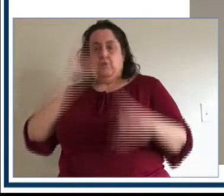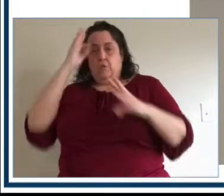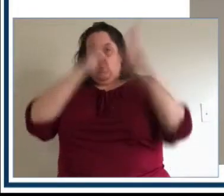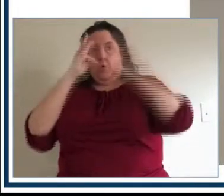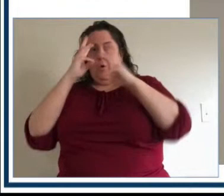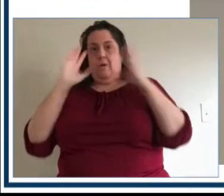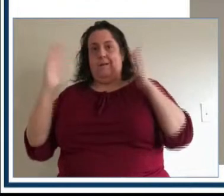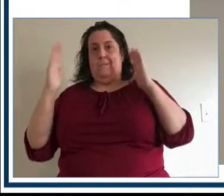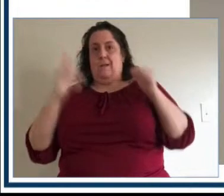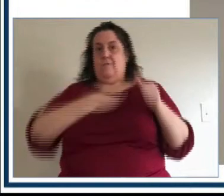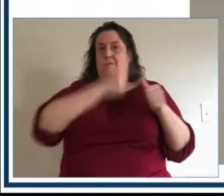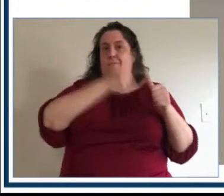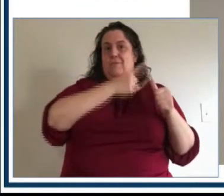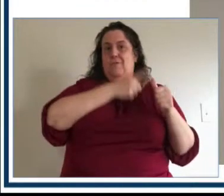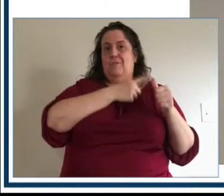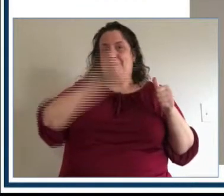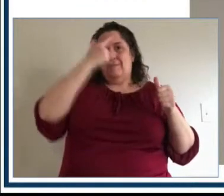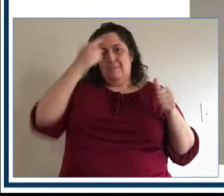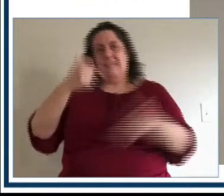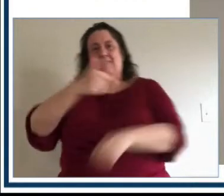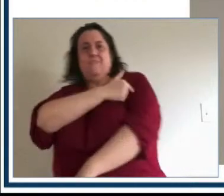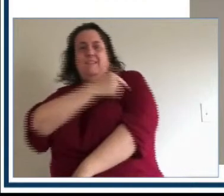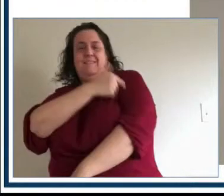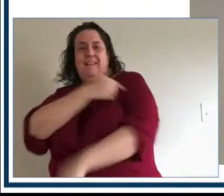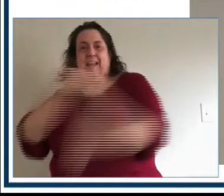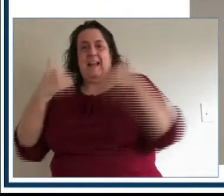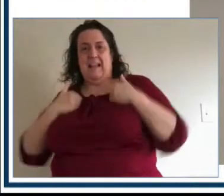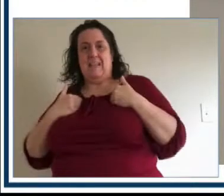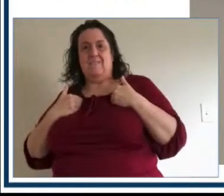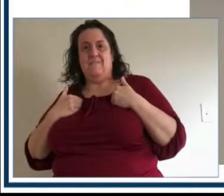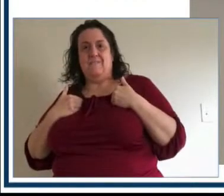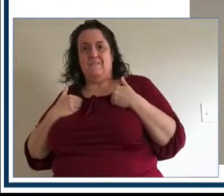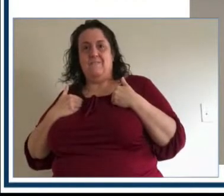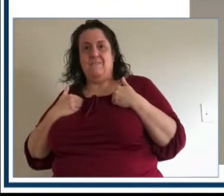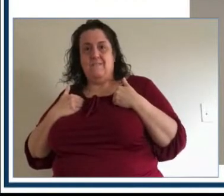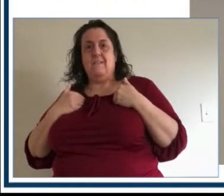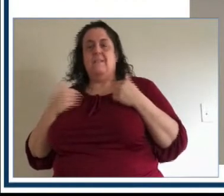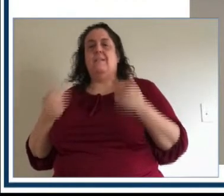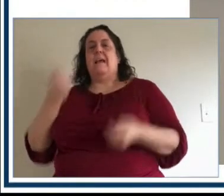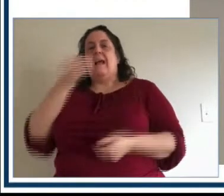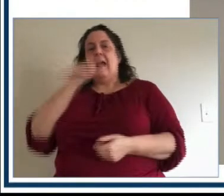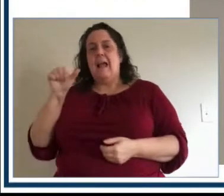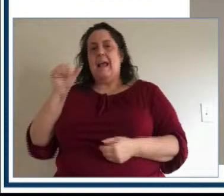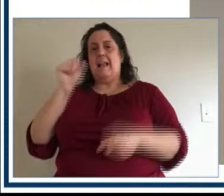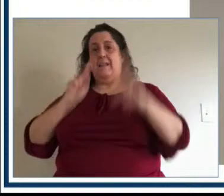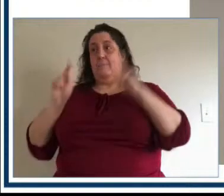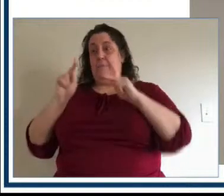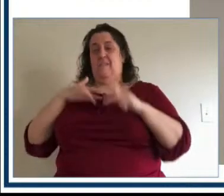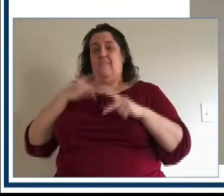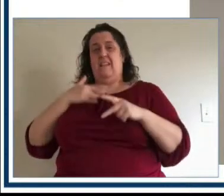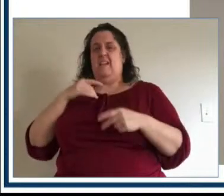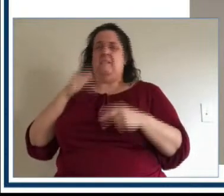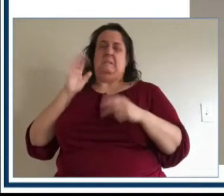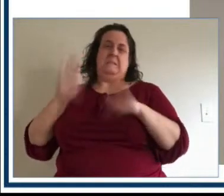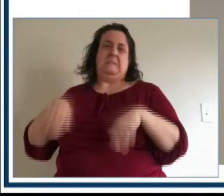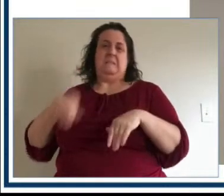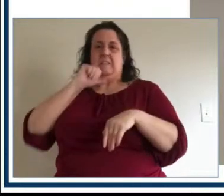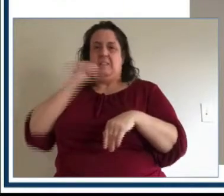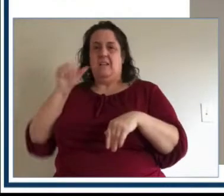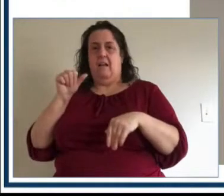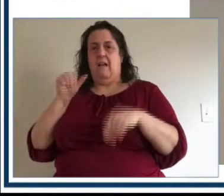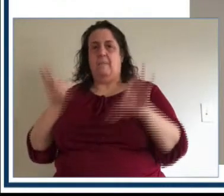that. Vaccines is what allows us to be in this position. So anybody who doubts the importance of vaccines better give their head a good